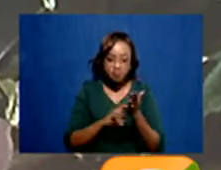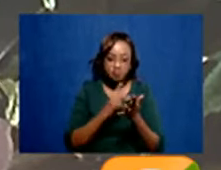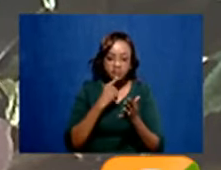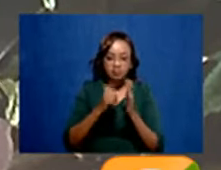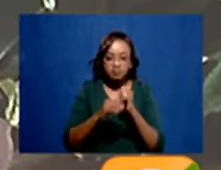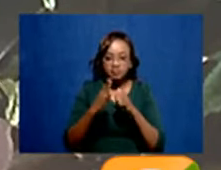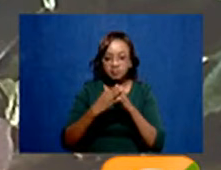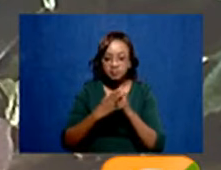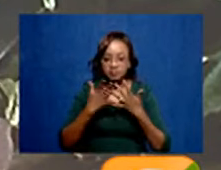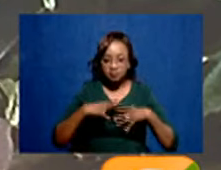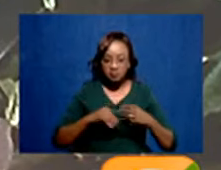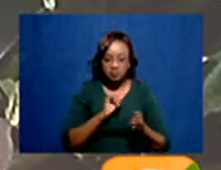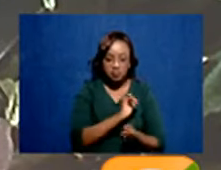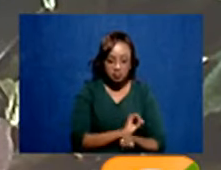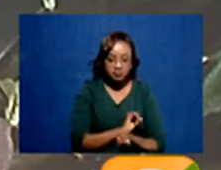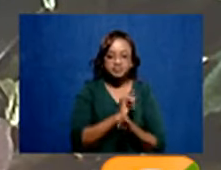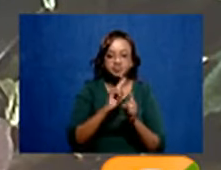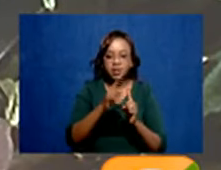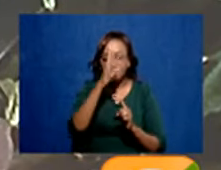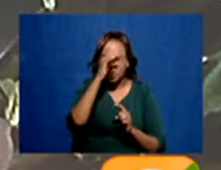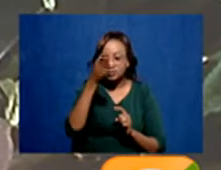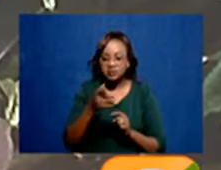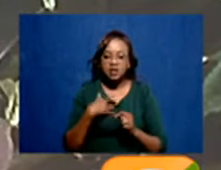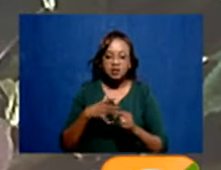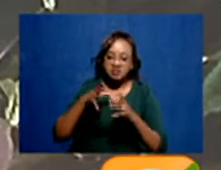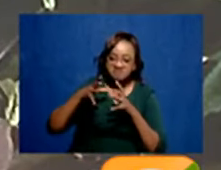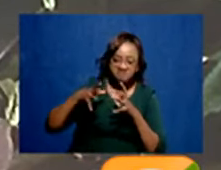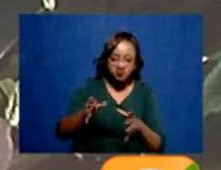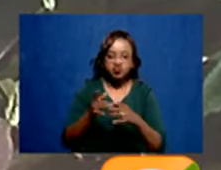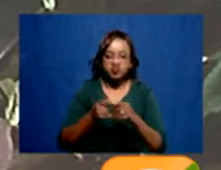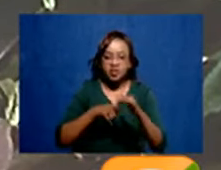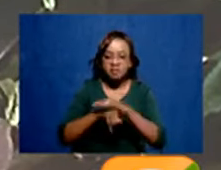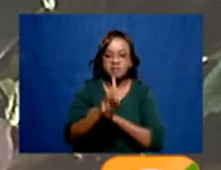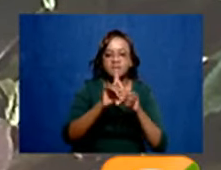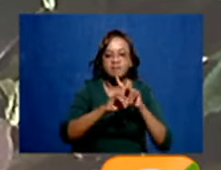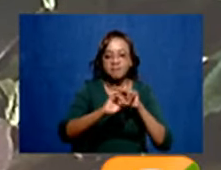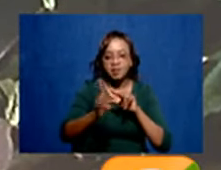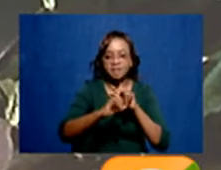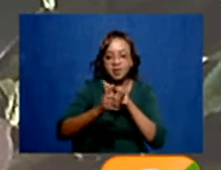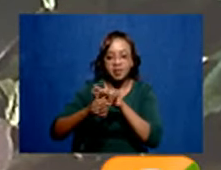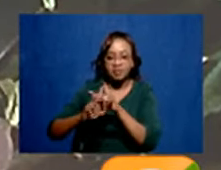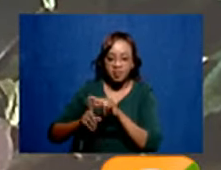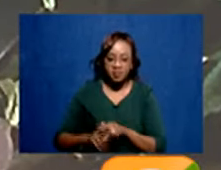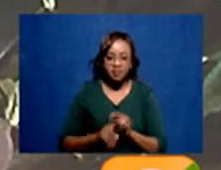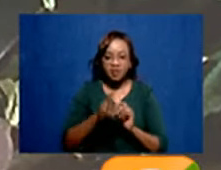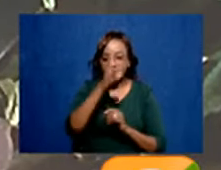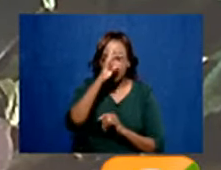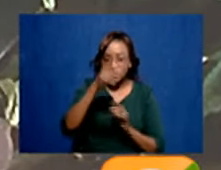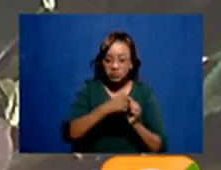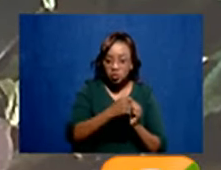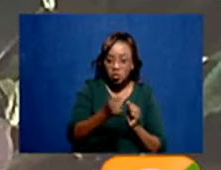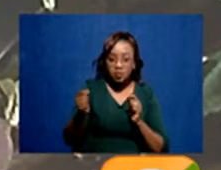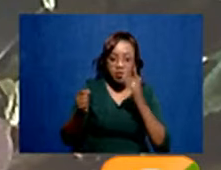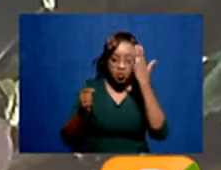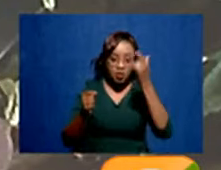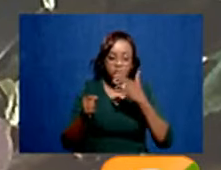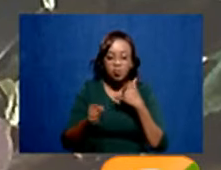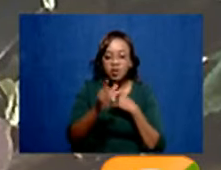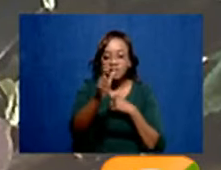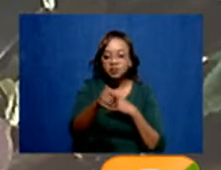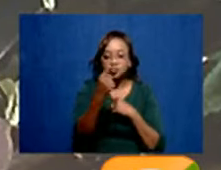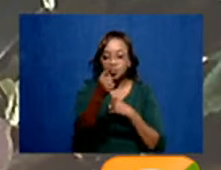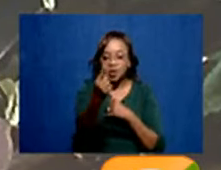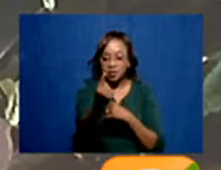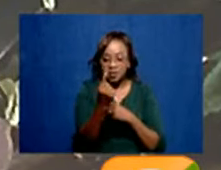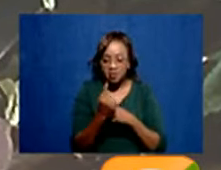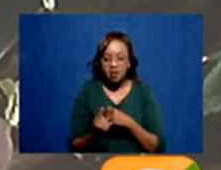report, 9 remandees overpowered a police officer manning the cell they had been locked in. The officer had opened the door for one of the inmates who